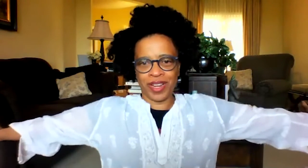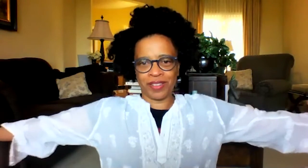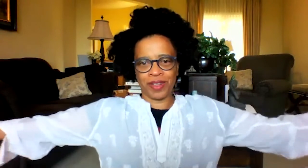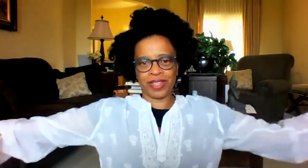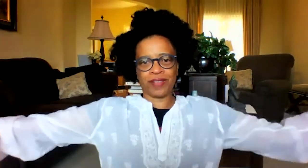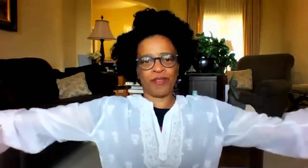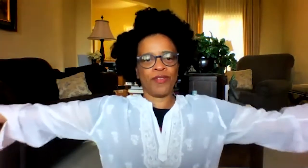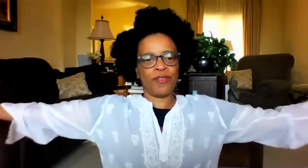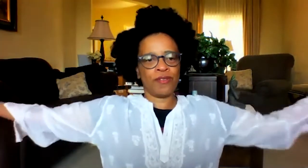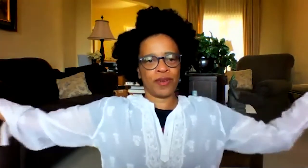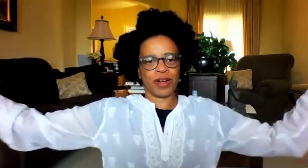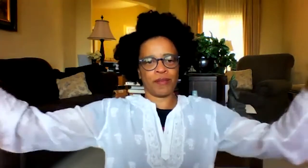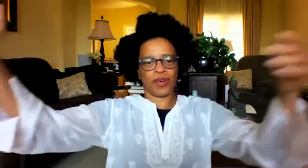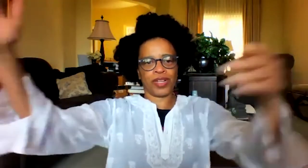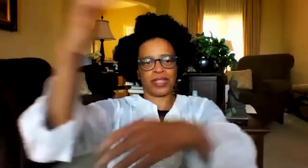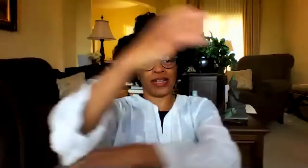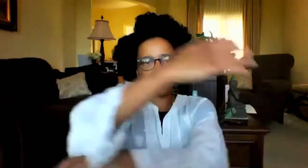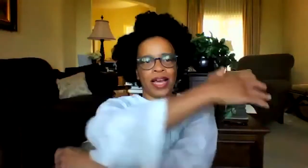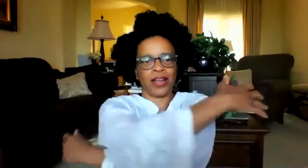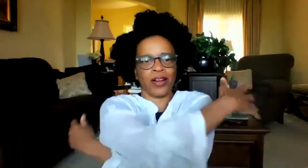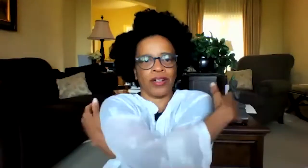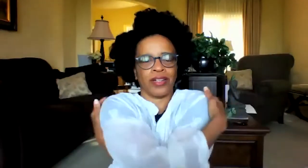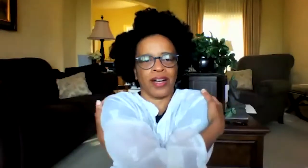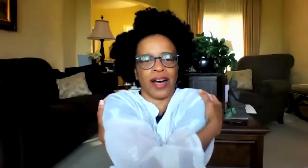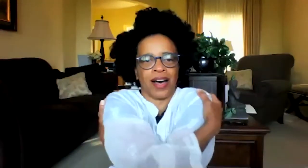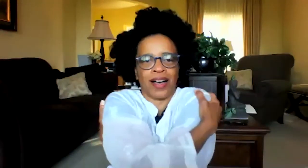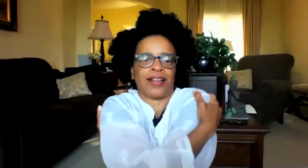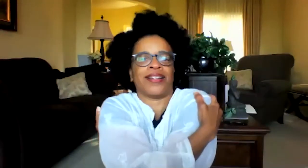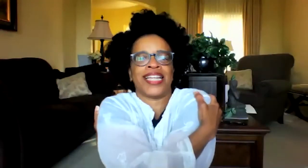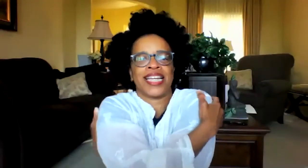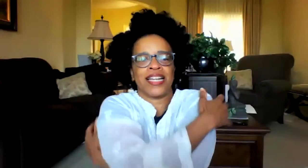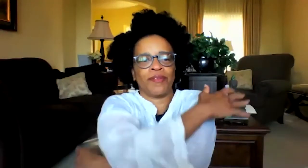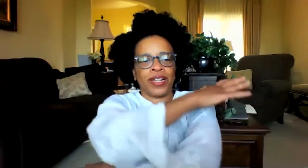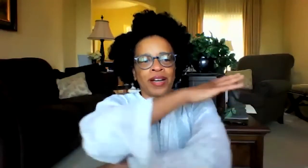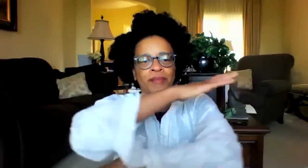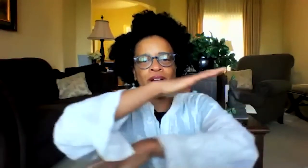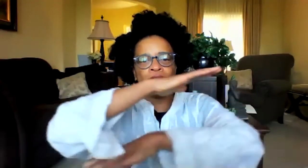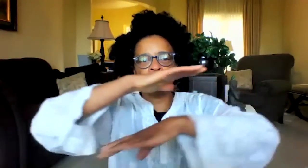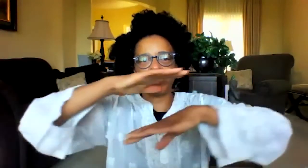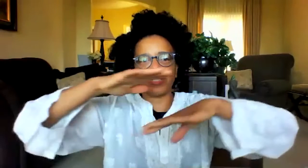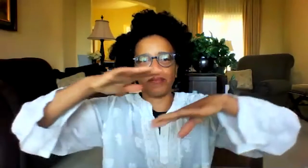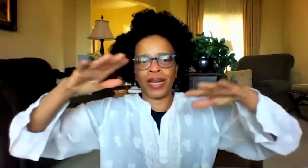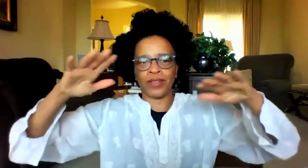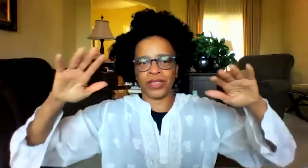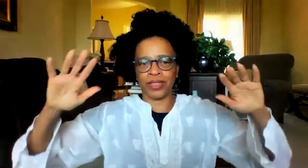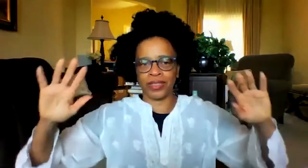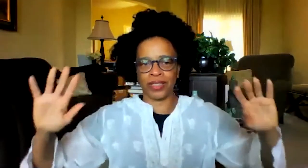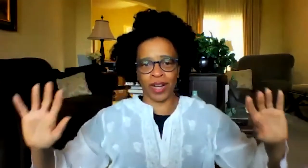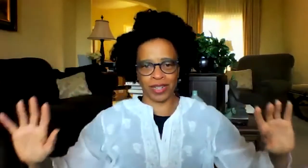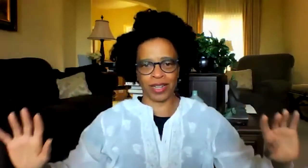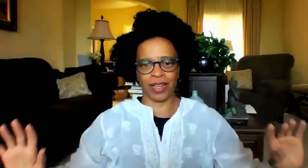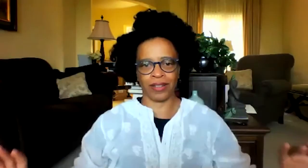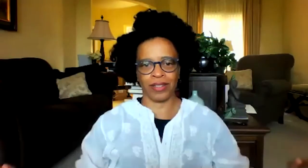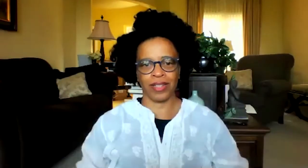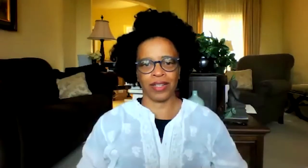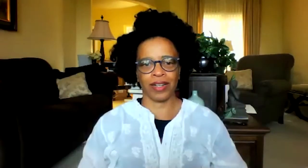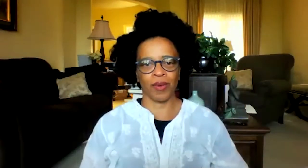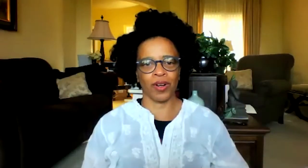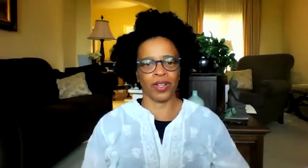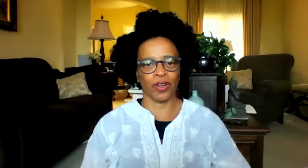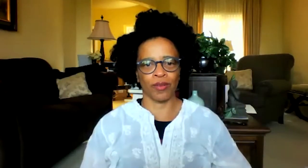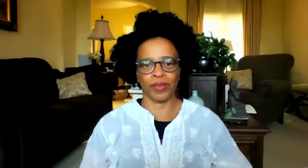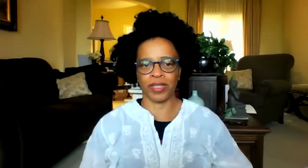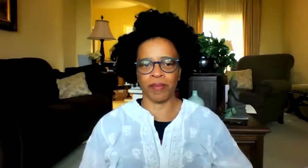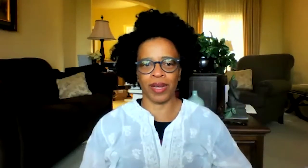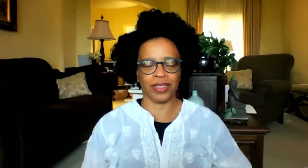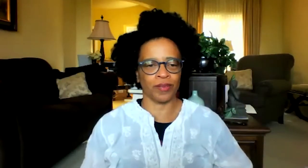turn to race and racism, whew, we are embracing that tiger. And we're coming home to the mountain right now. Come